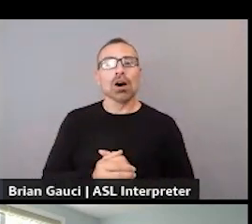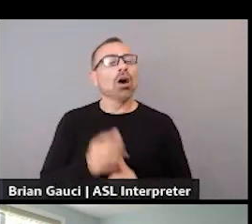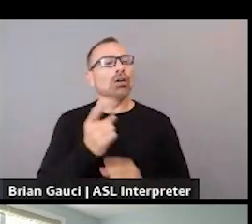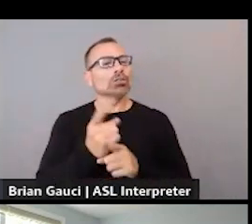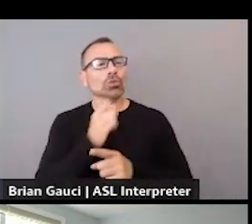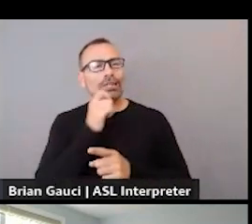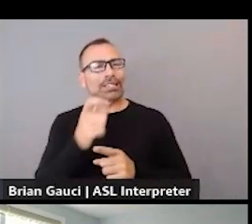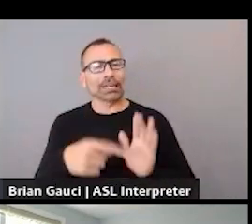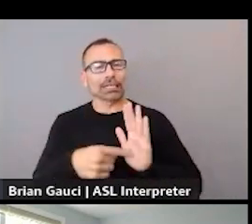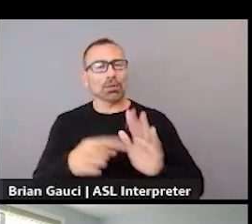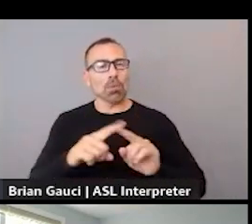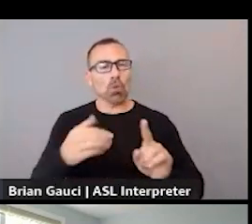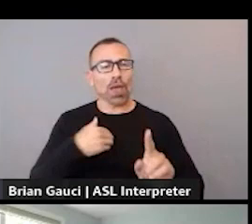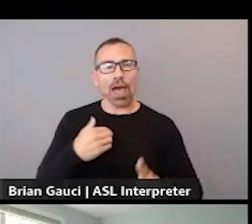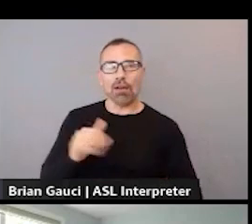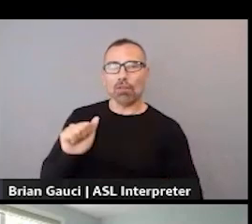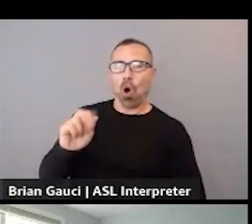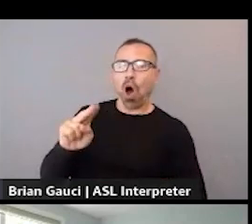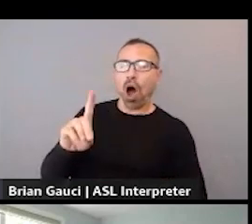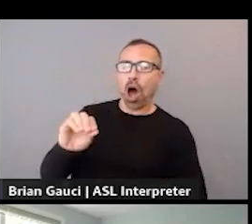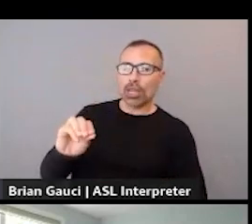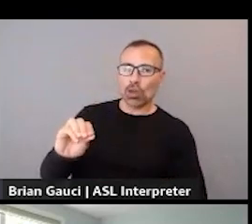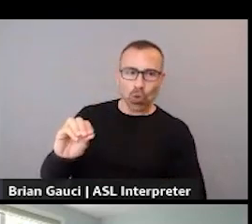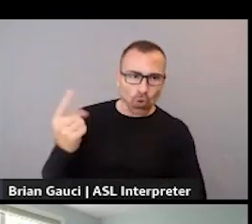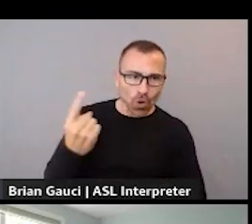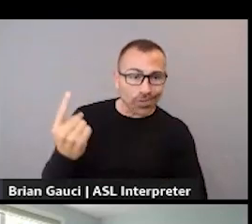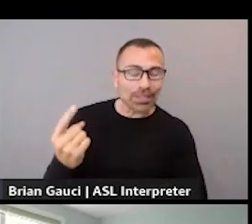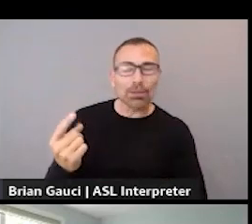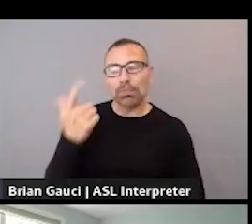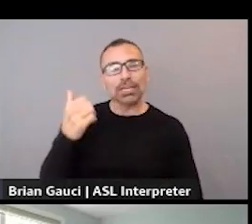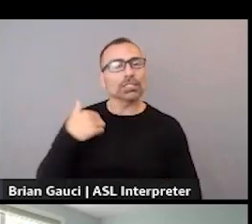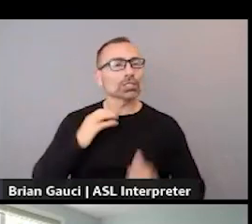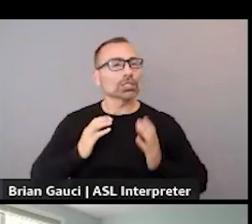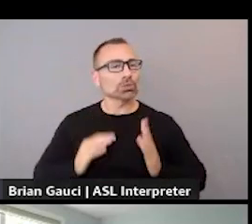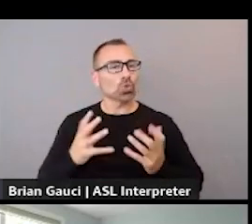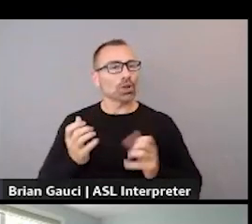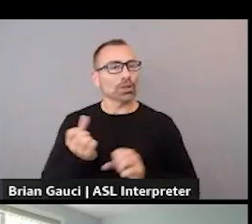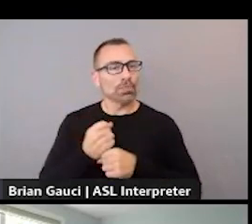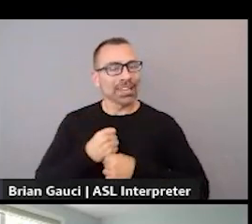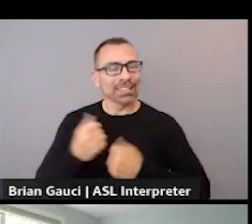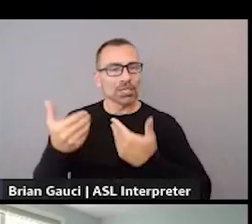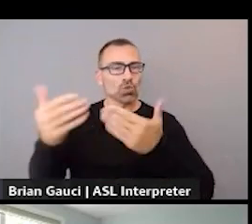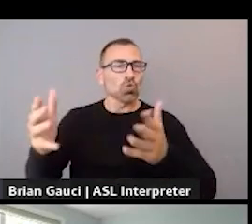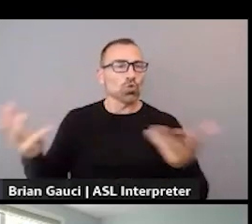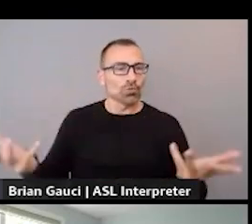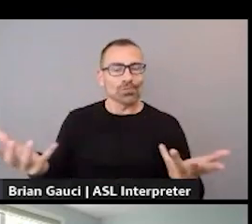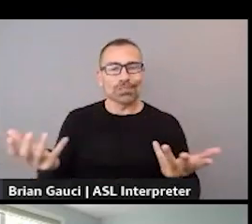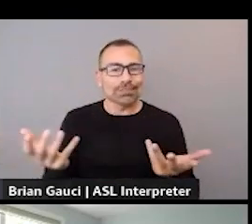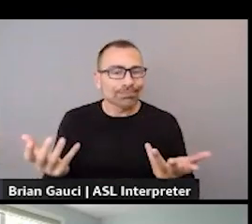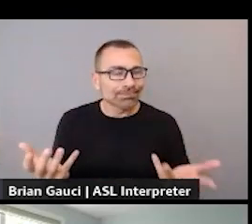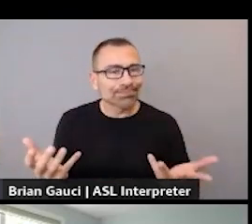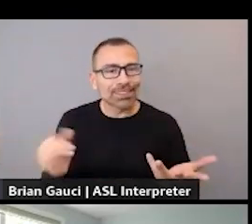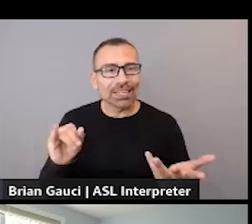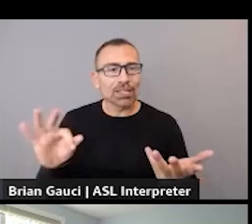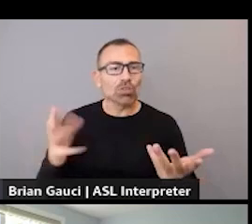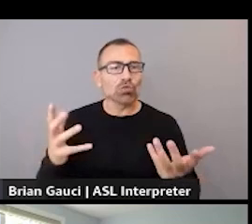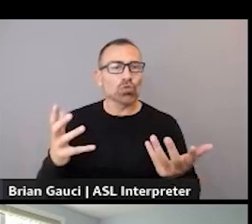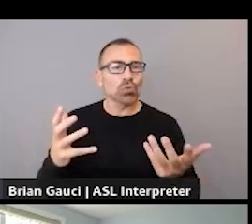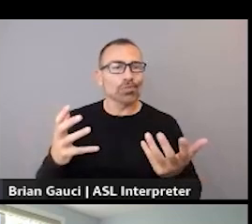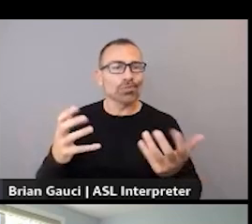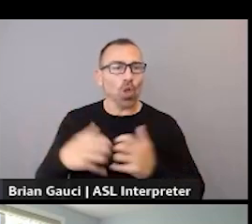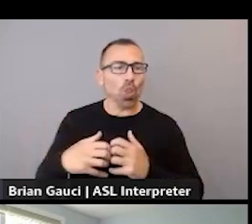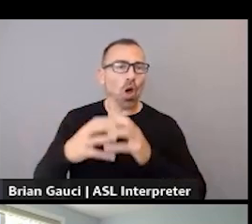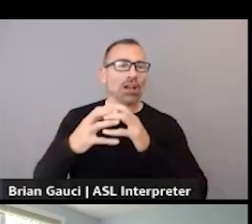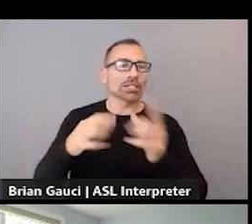an audio only mode. So we're seeing customers who want to create these like just rooms. And, if you launch that mode, you would have